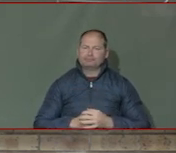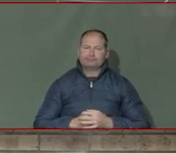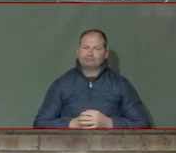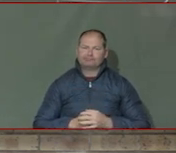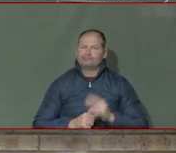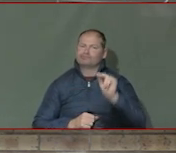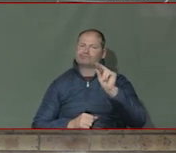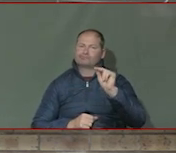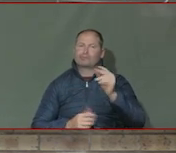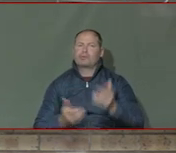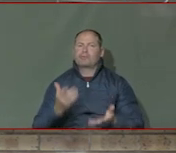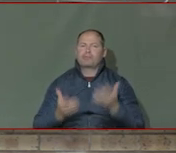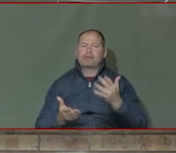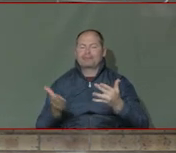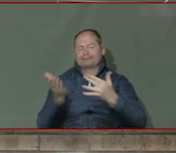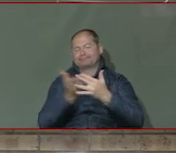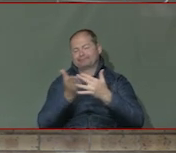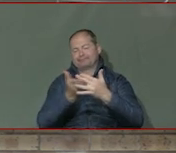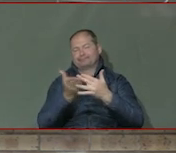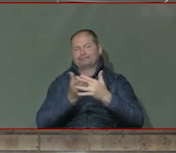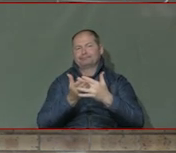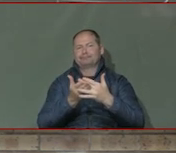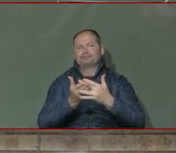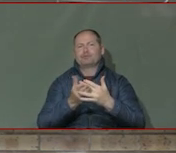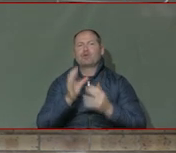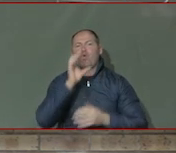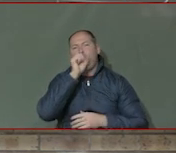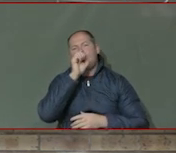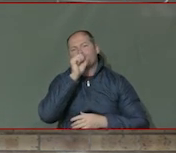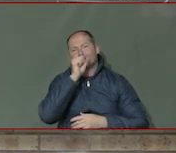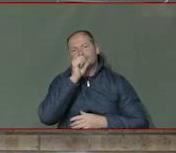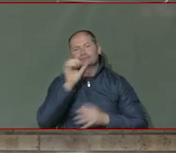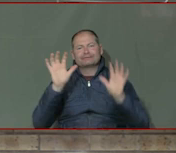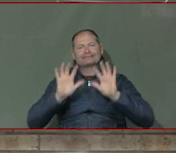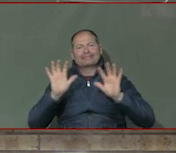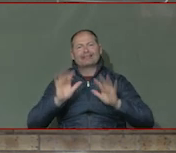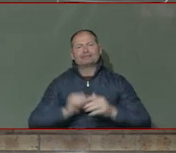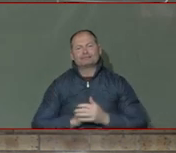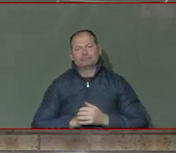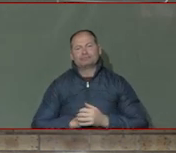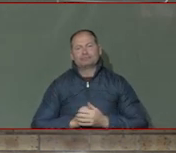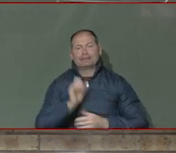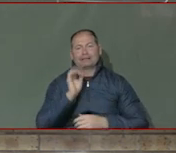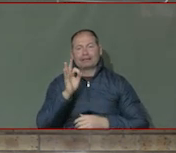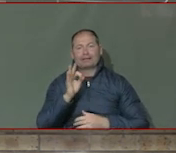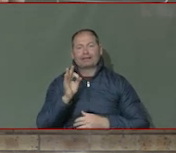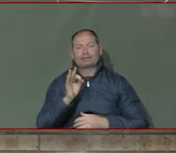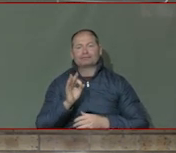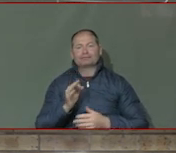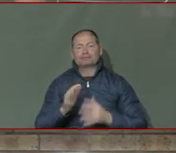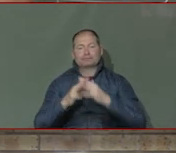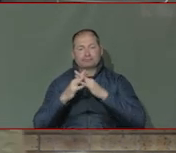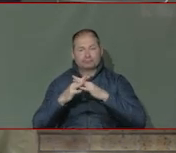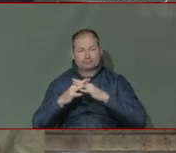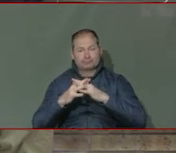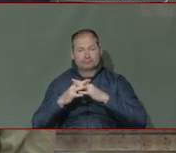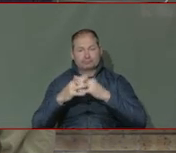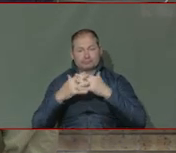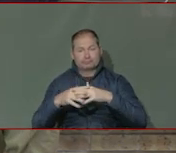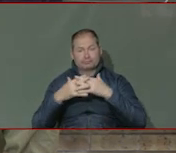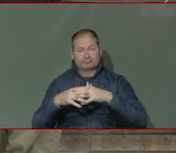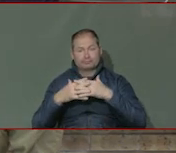You get maybe an orange color. When you see that blend, you must know you're just going to